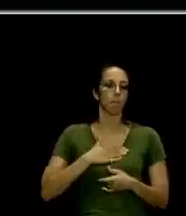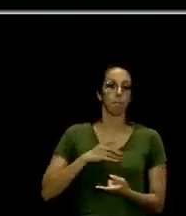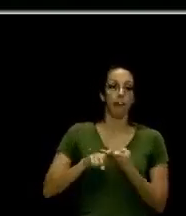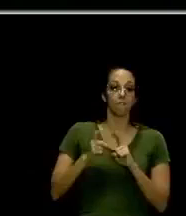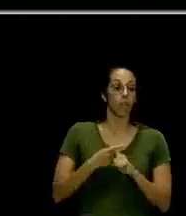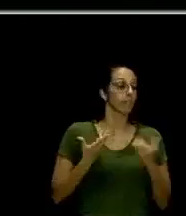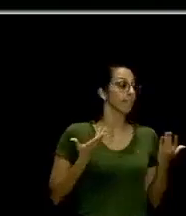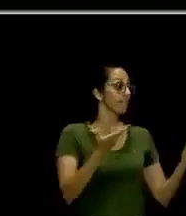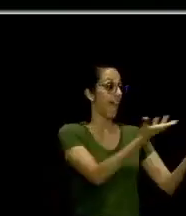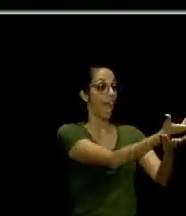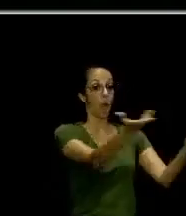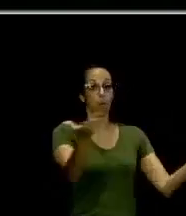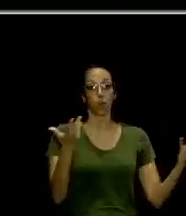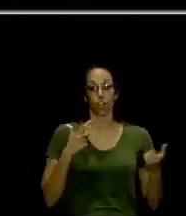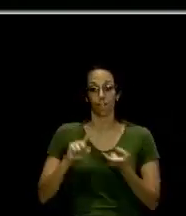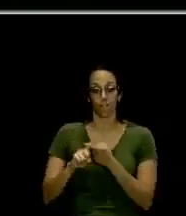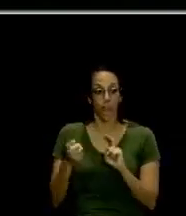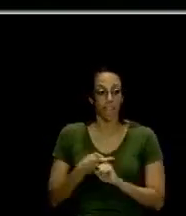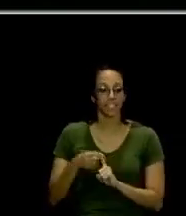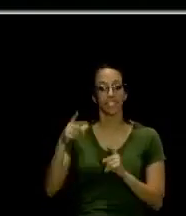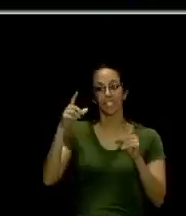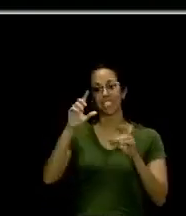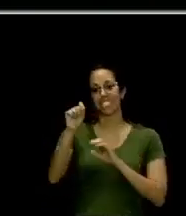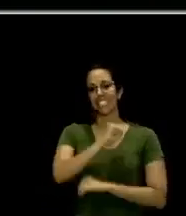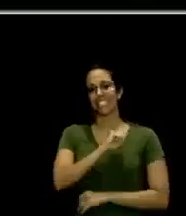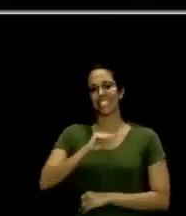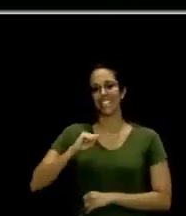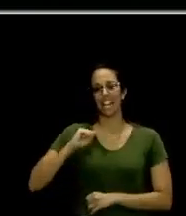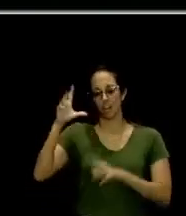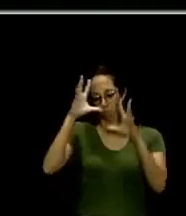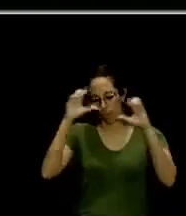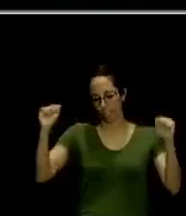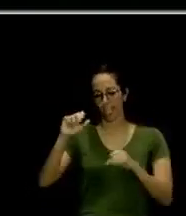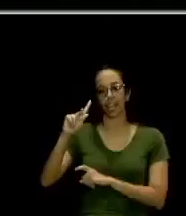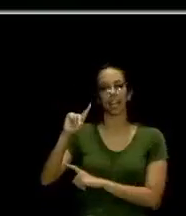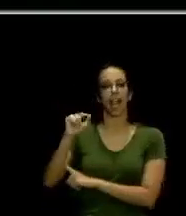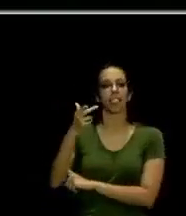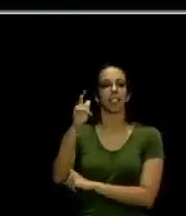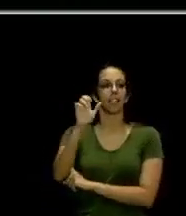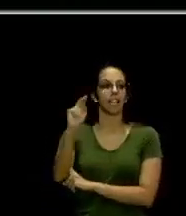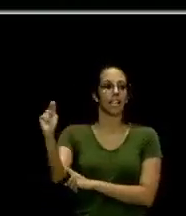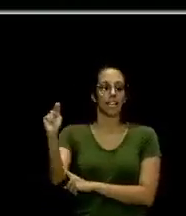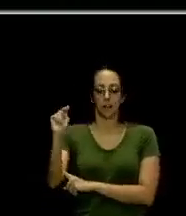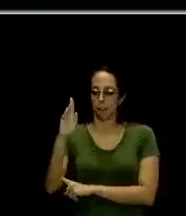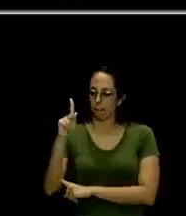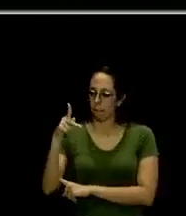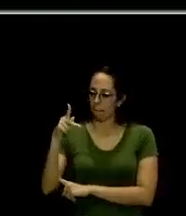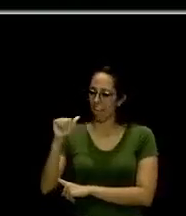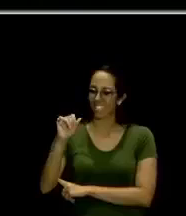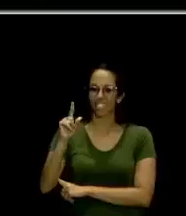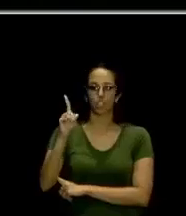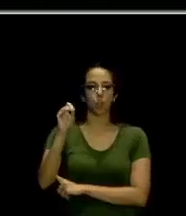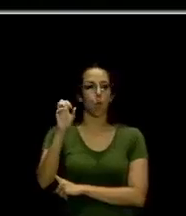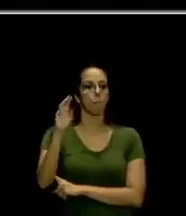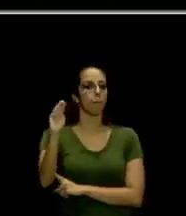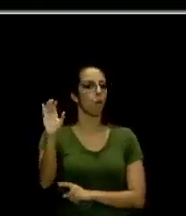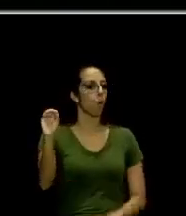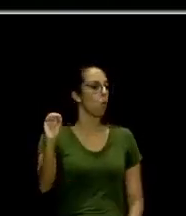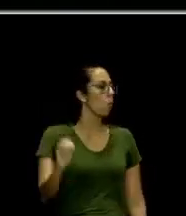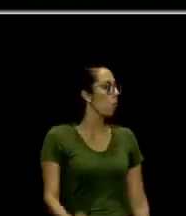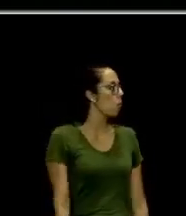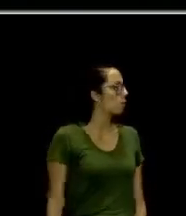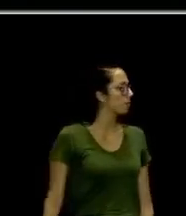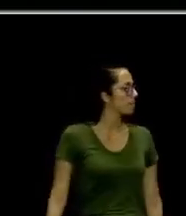our friend, Senate President Kathleen Passidomo. And I'm going to have